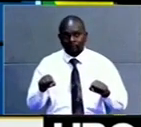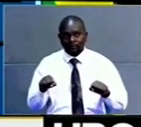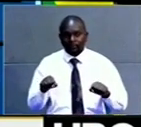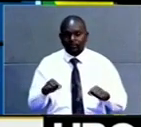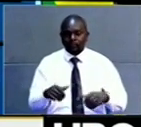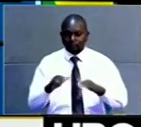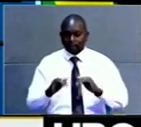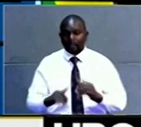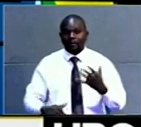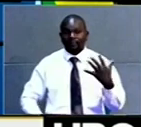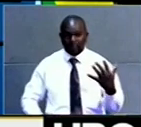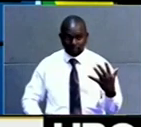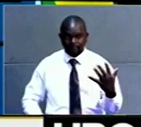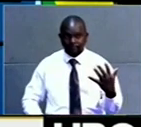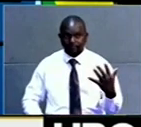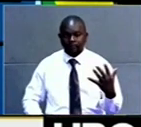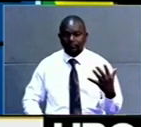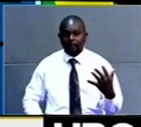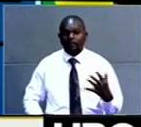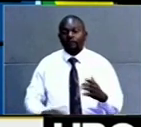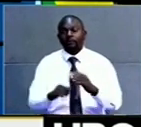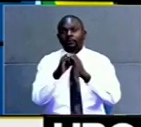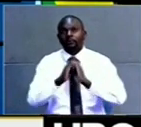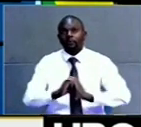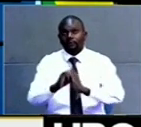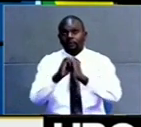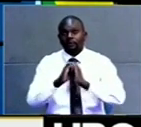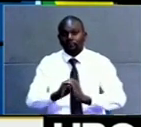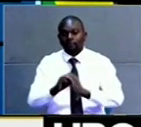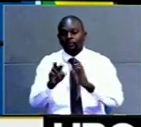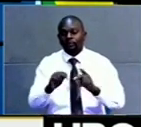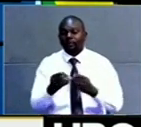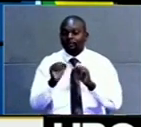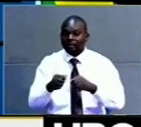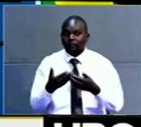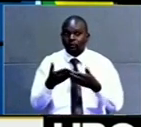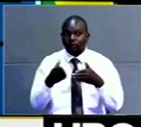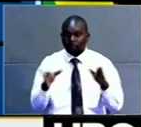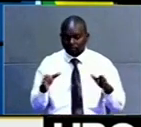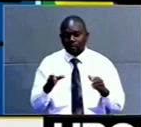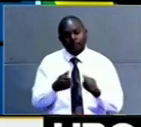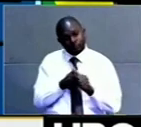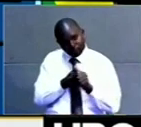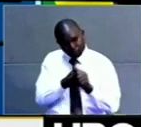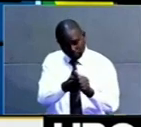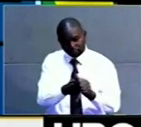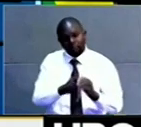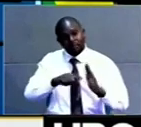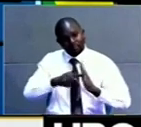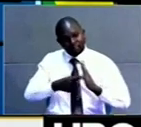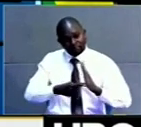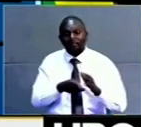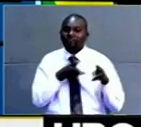Number five, the places of worship should open with the following precautions: